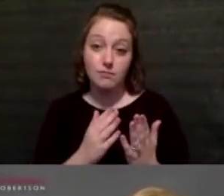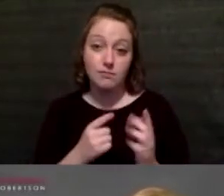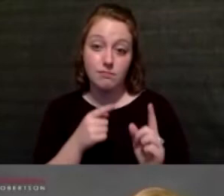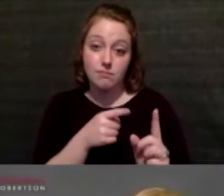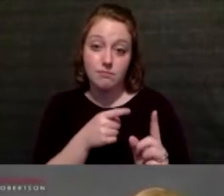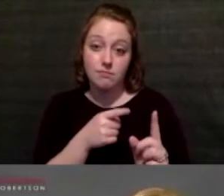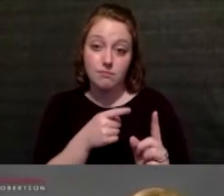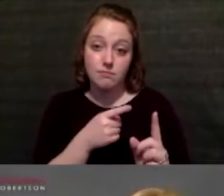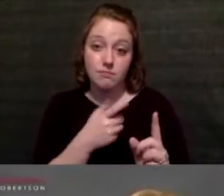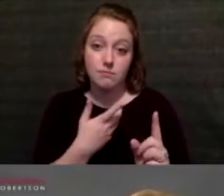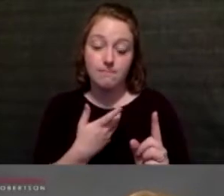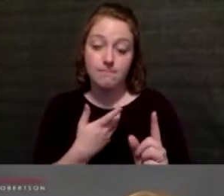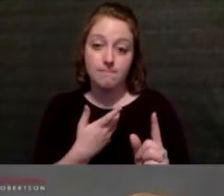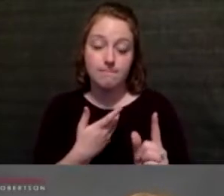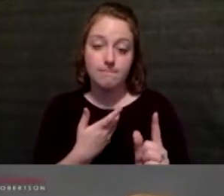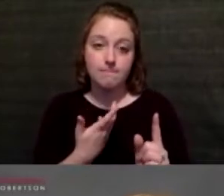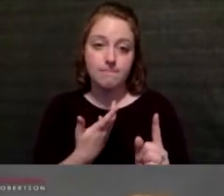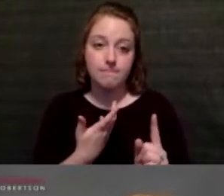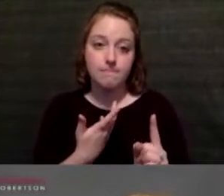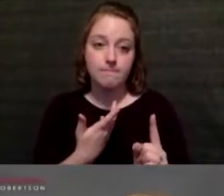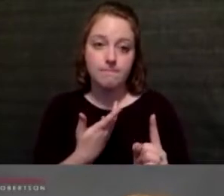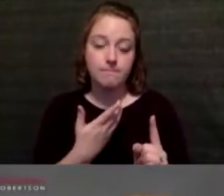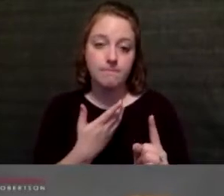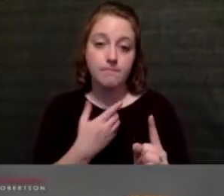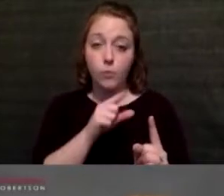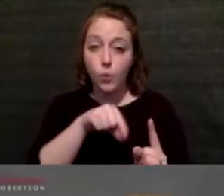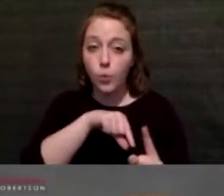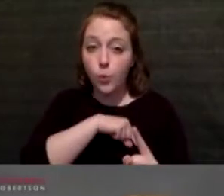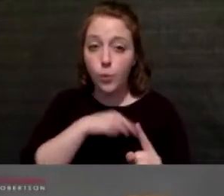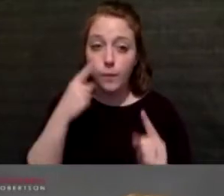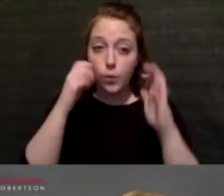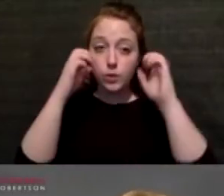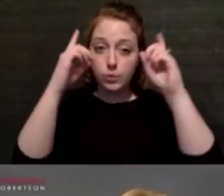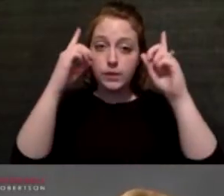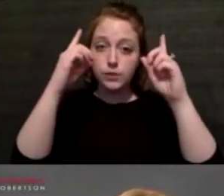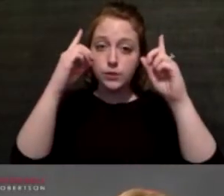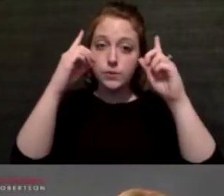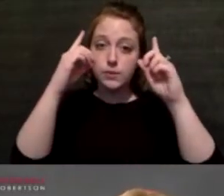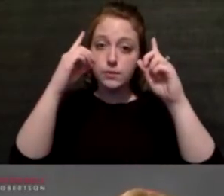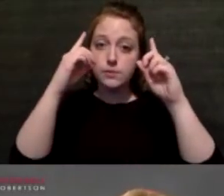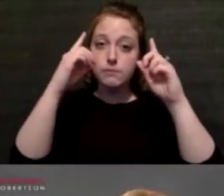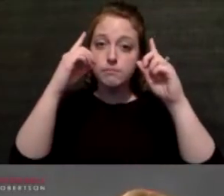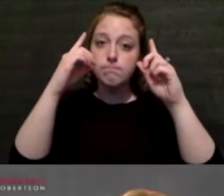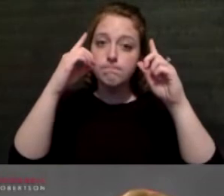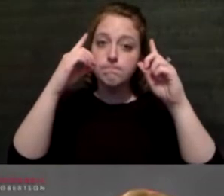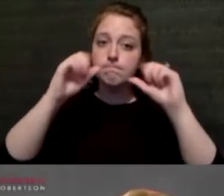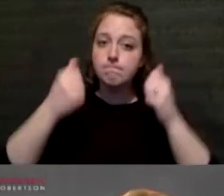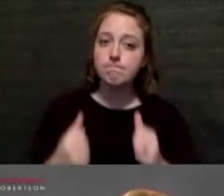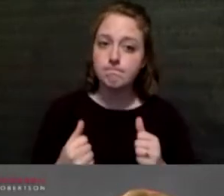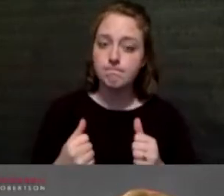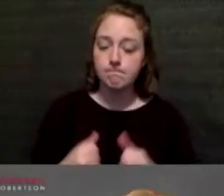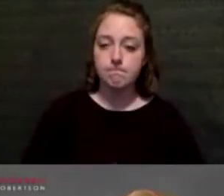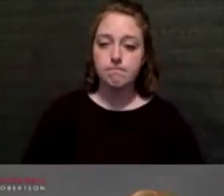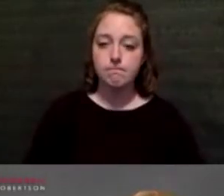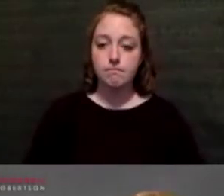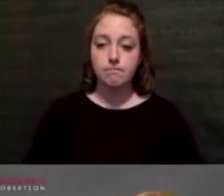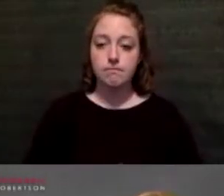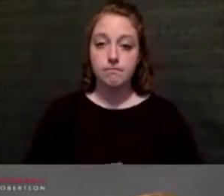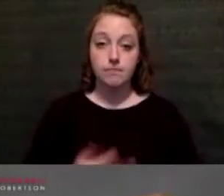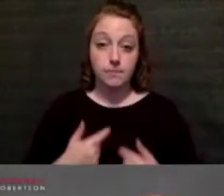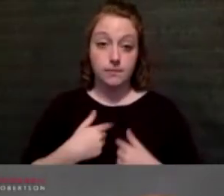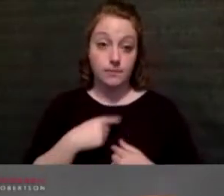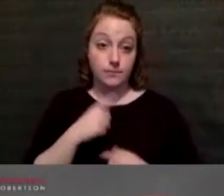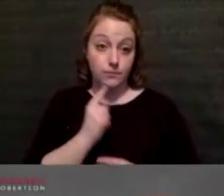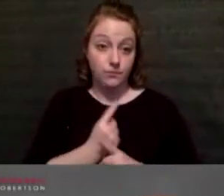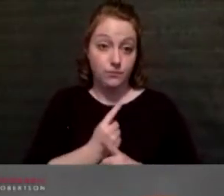they're being, um, the quality of education is being taken away. And I, I personally, my sisters went to